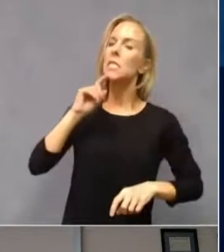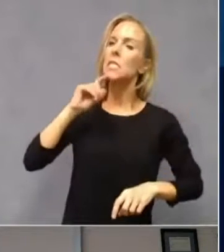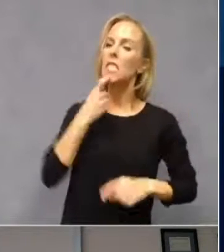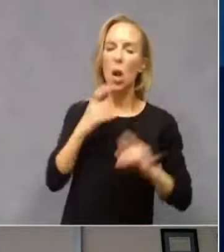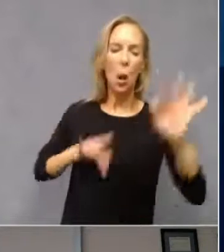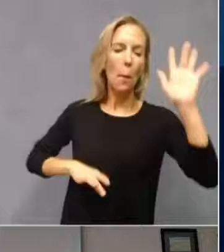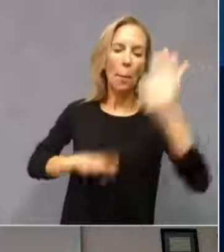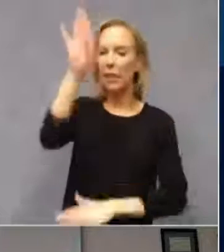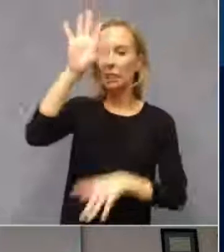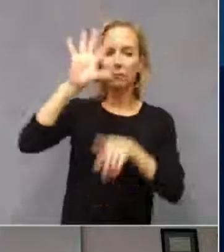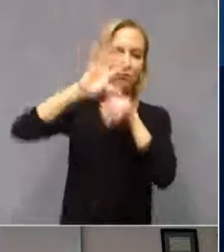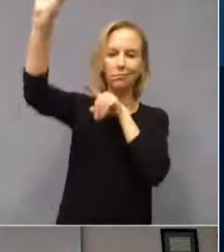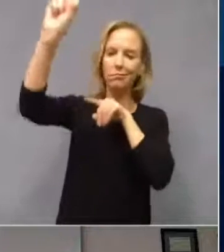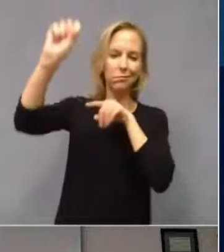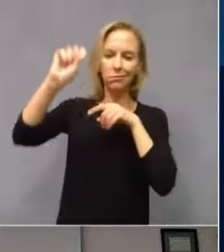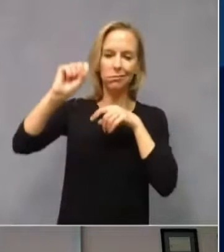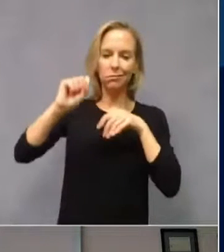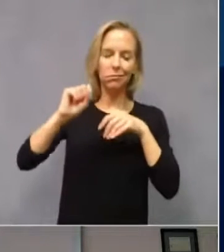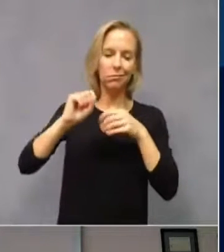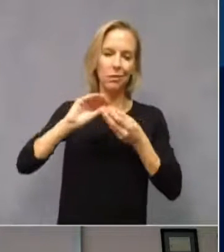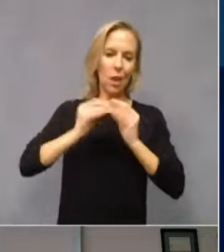next slide, please.